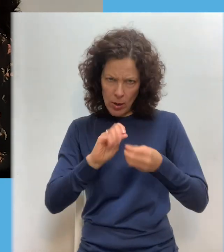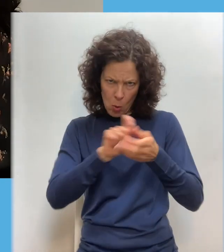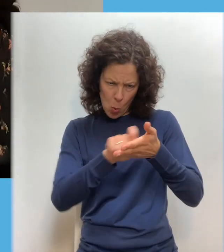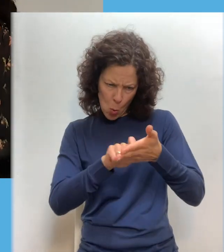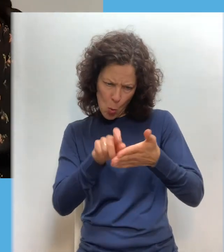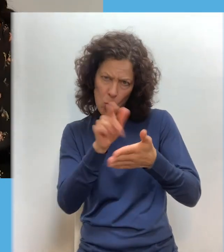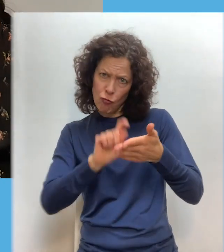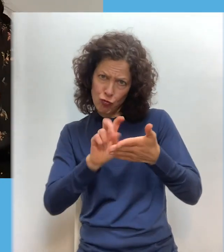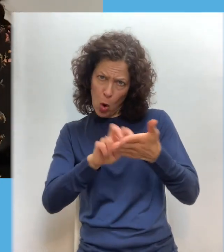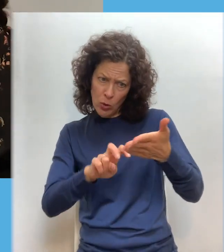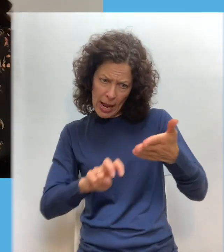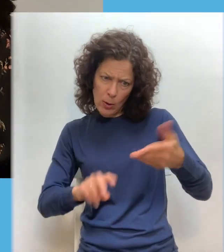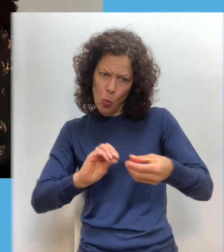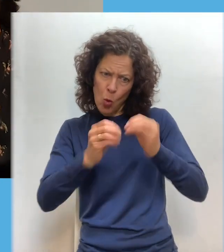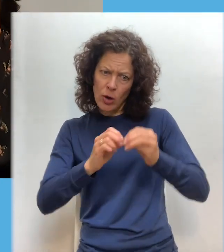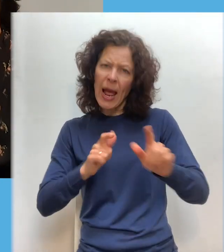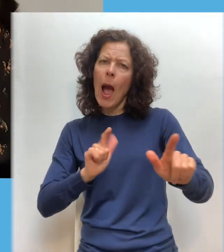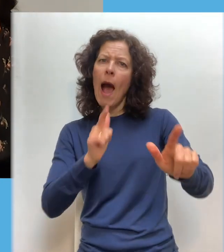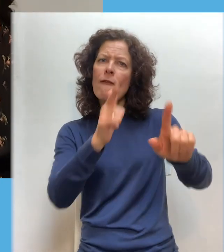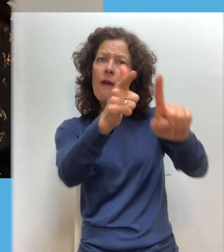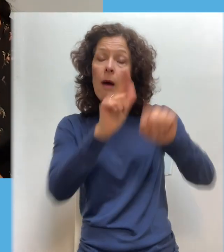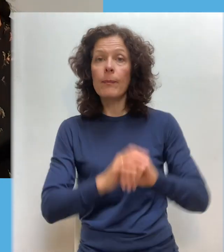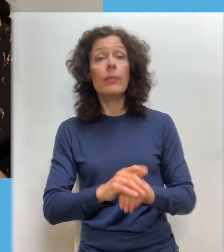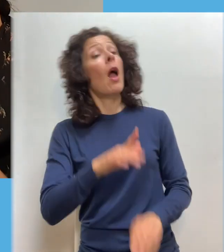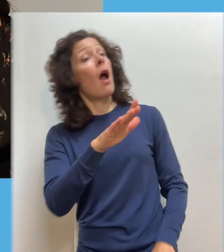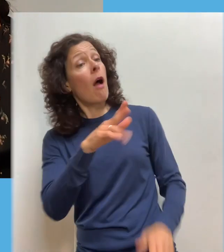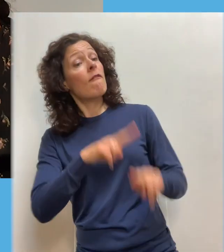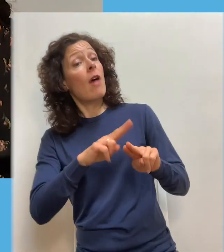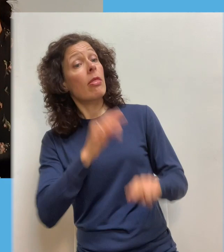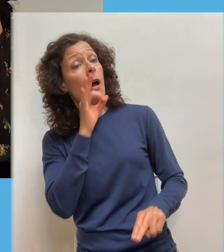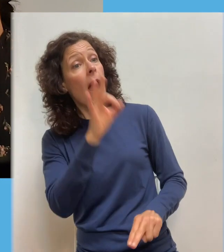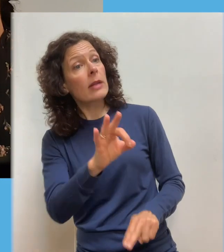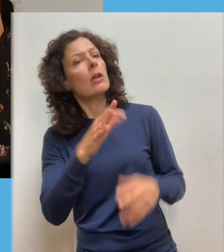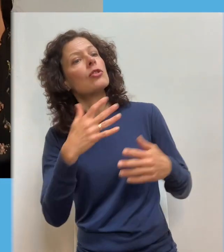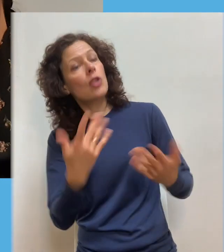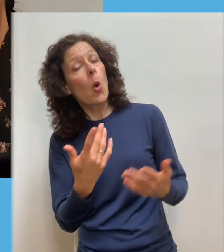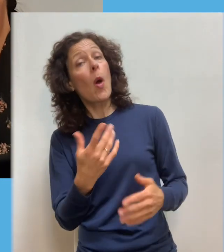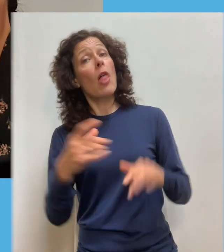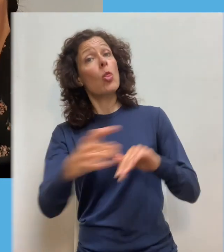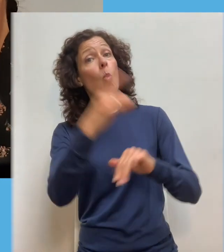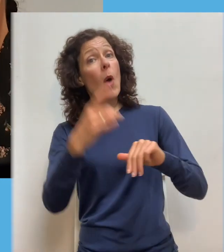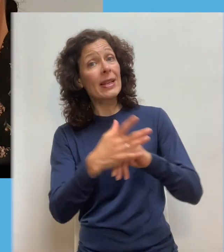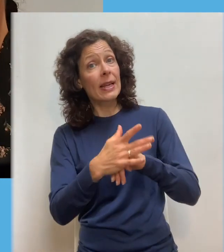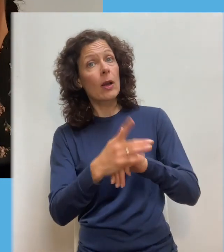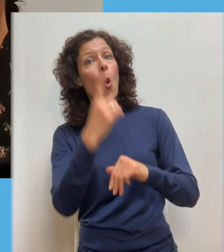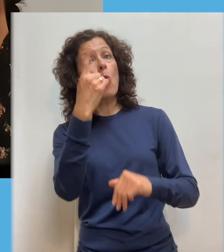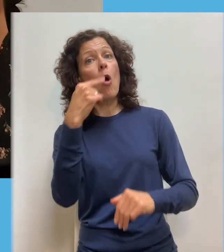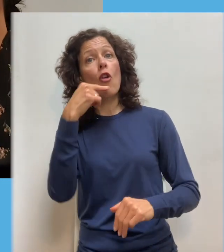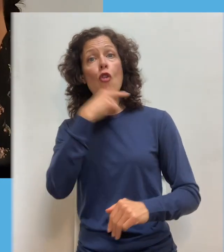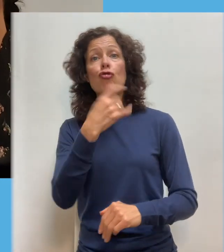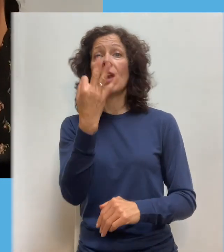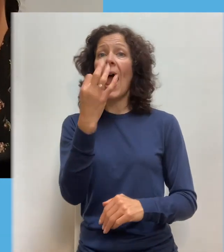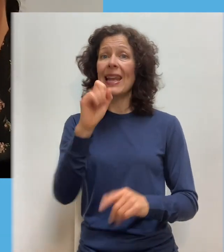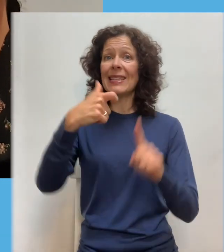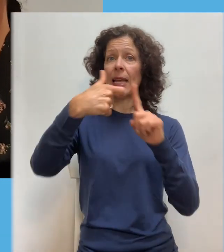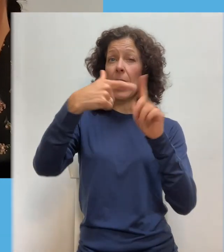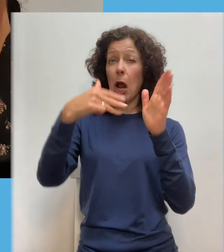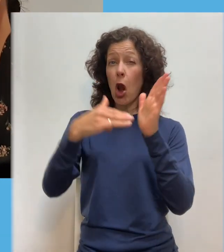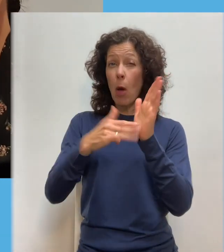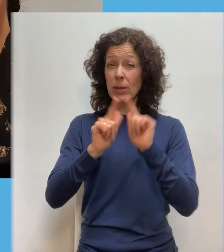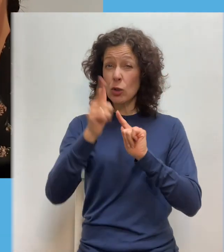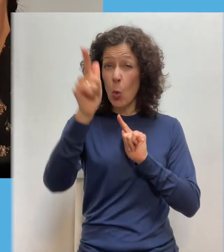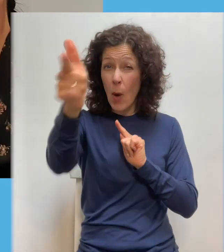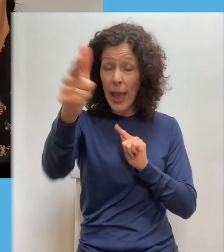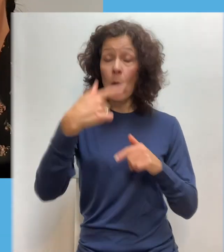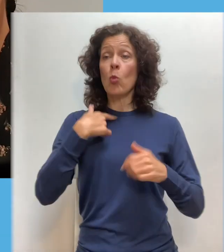distance. "So," said Dad, "if the wedding is 180 kilometers away and we drive at